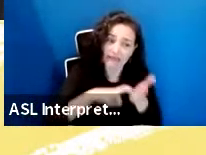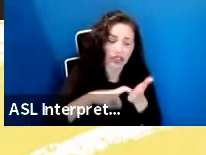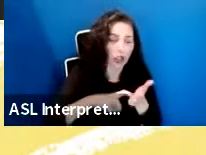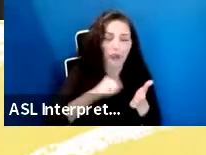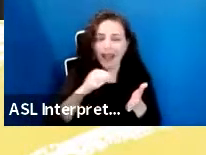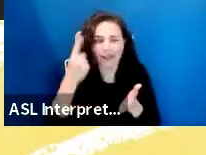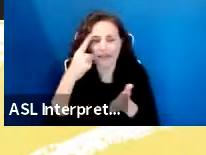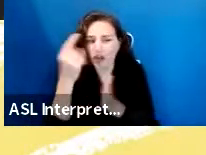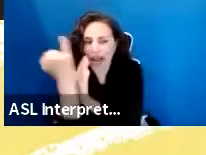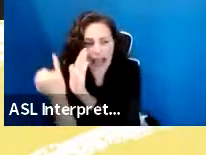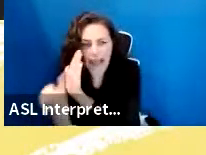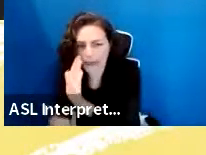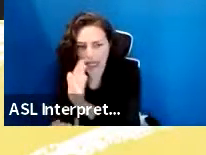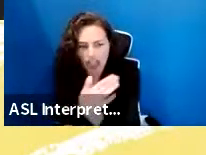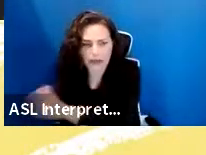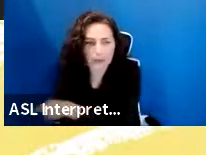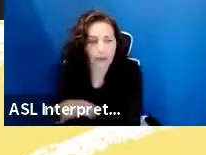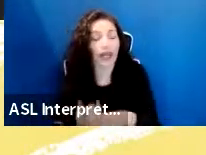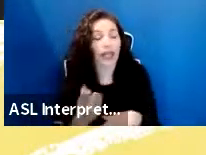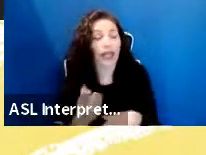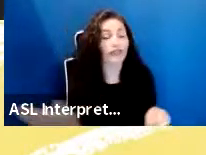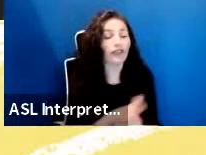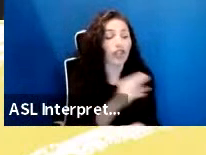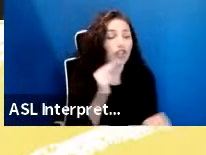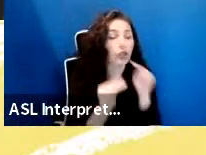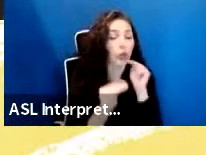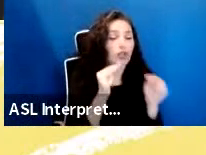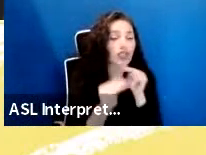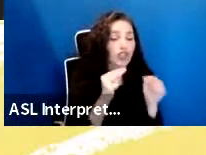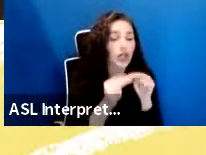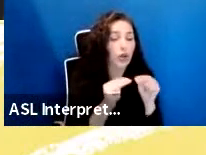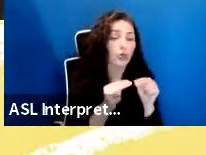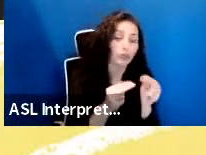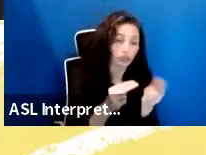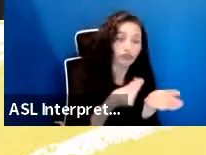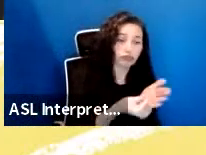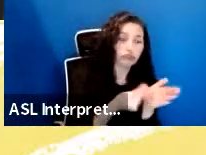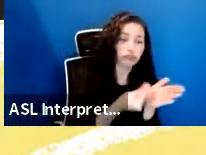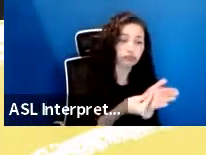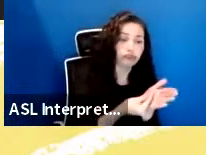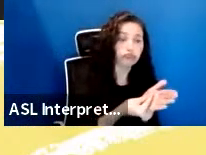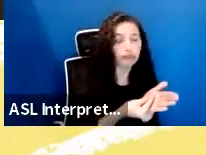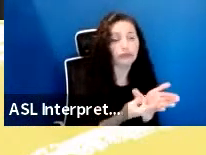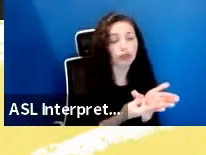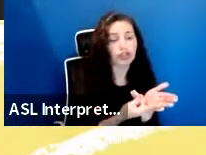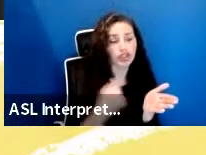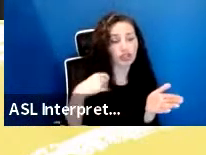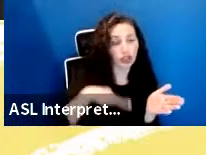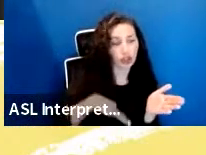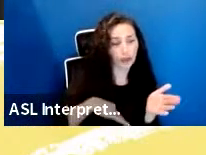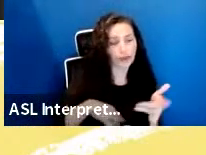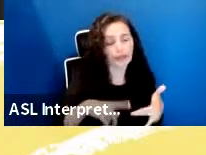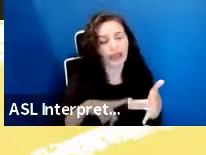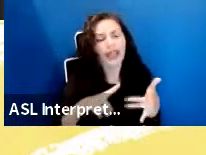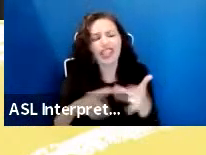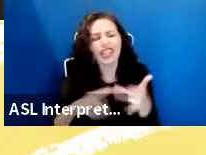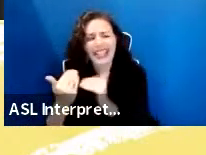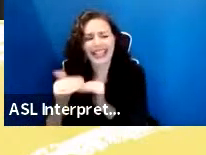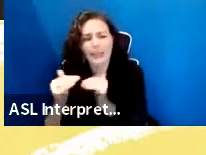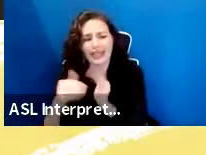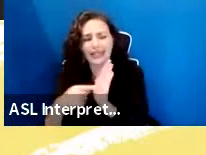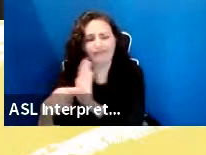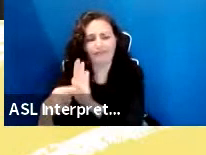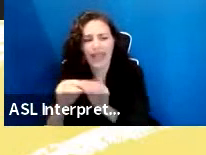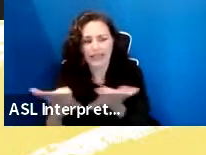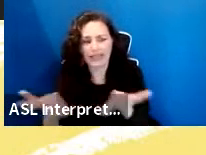animation. There are completely negotiable terms with all of the performers. It does have some limited exhibition, so we are looking to